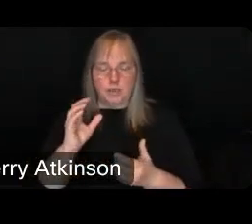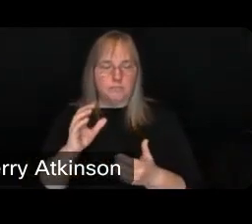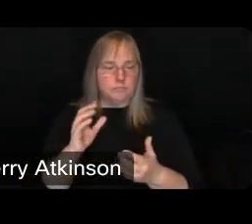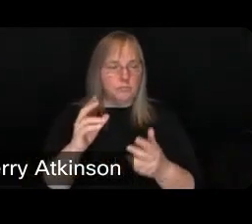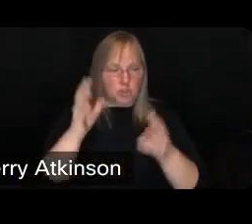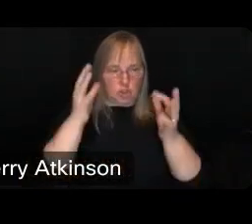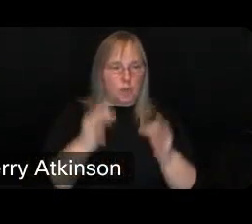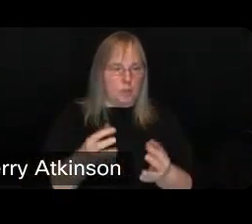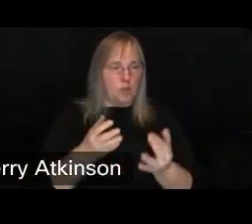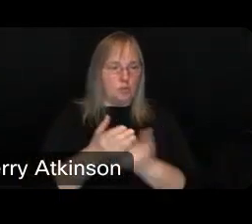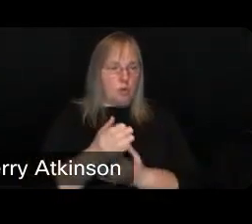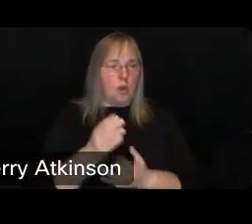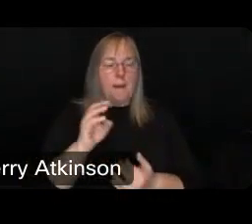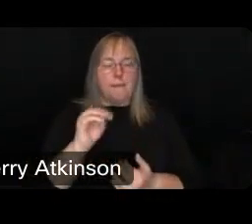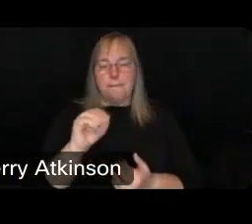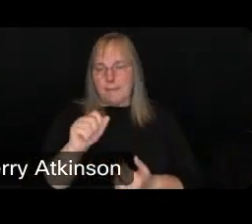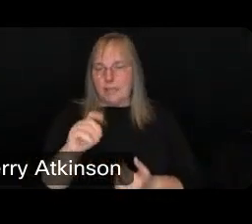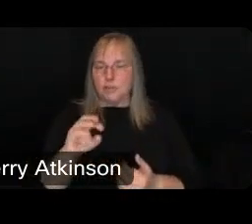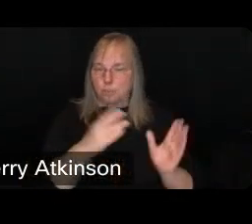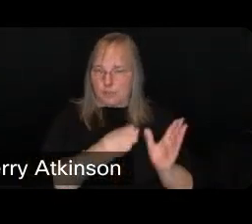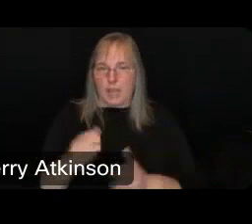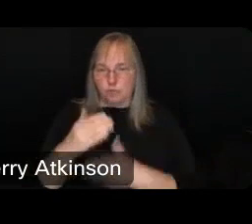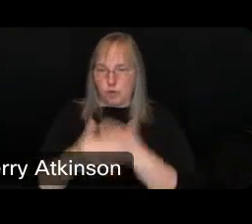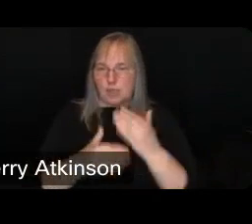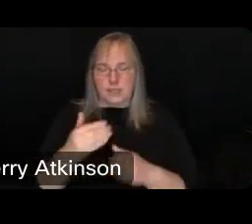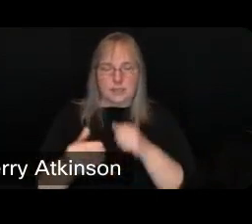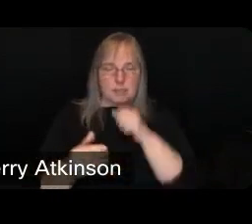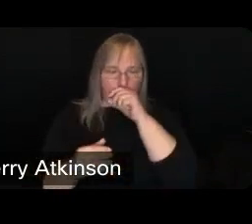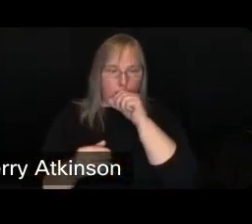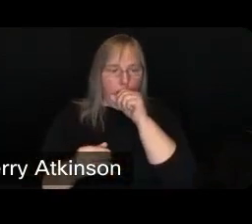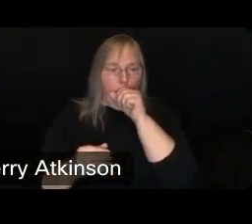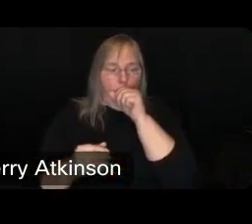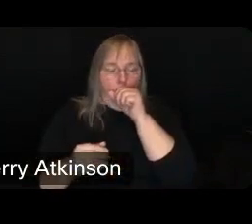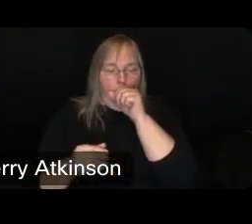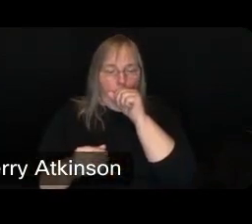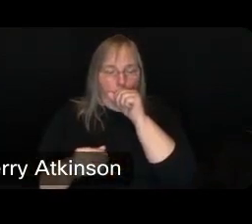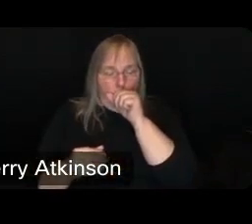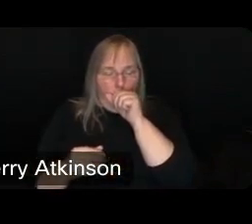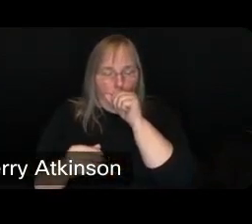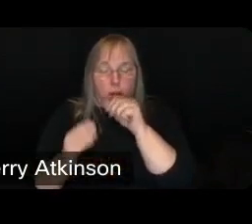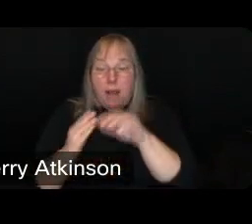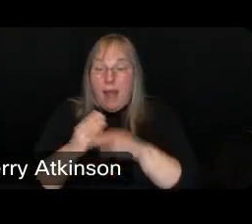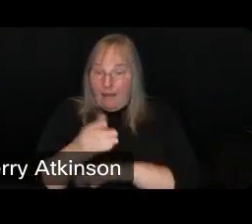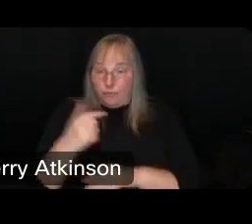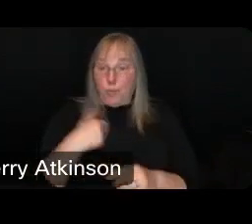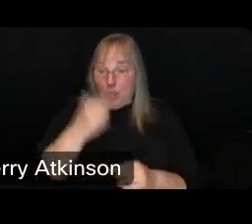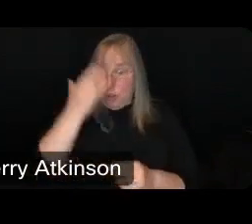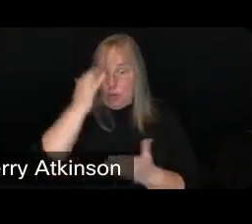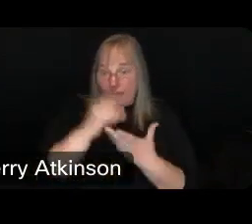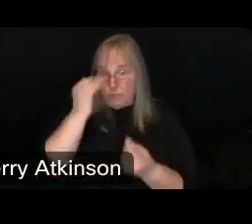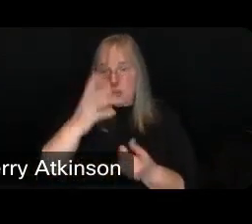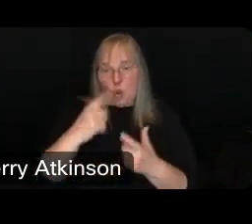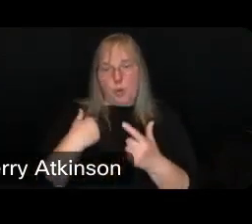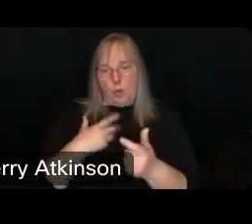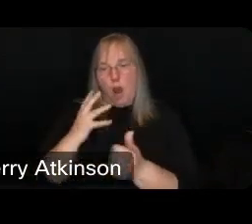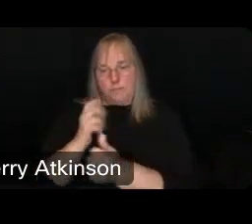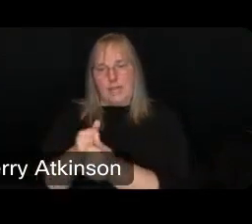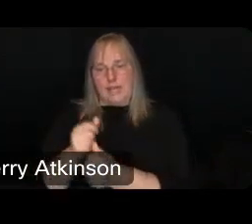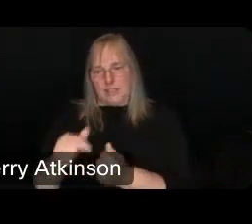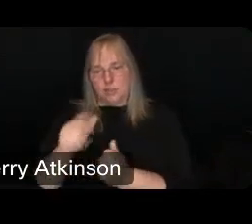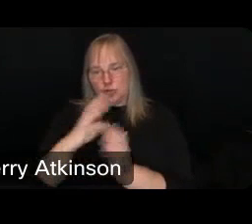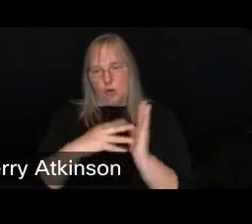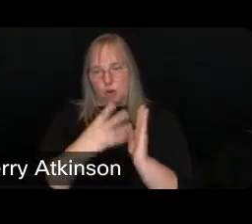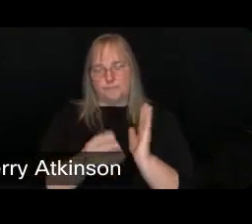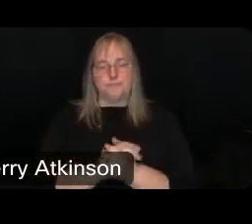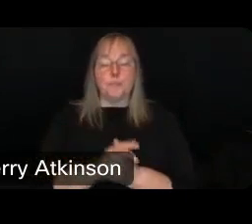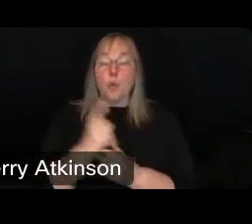what that is, that we will then need to amend or update this particular allocation chart. Now, one thing that is very